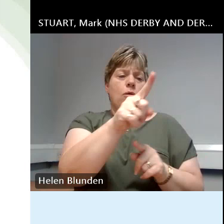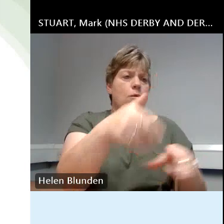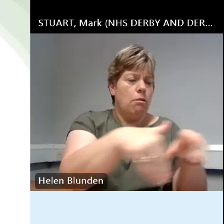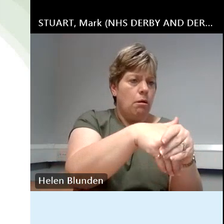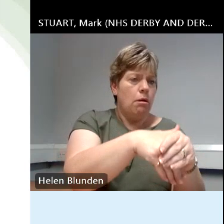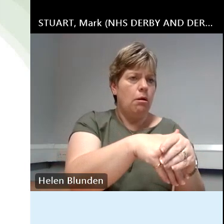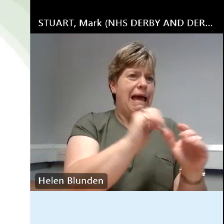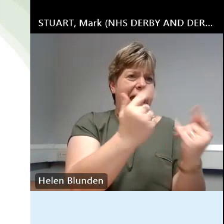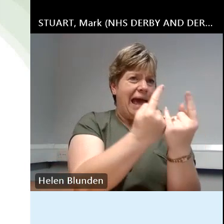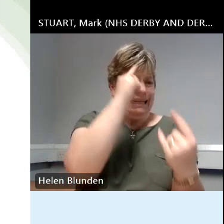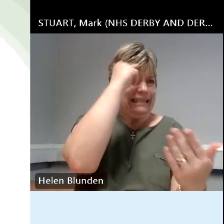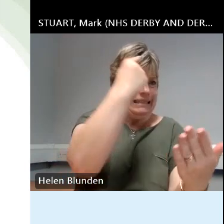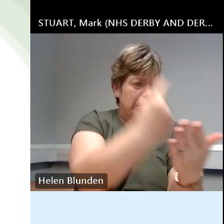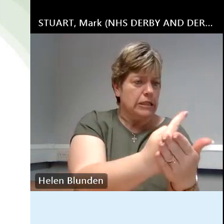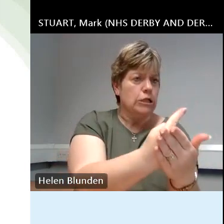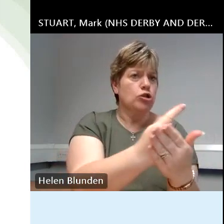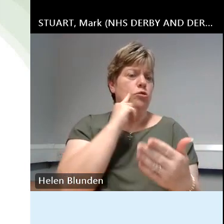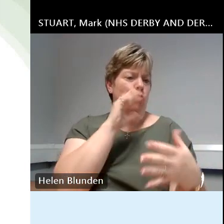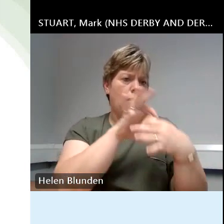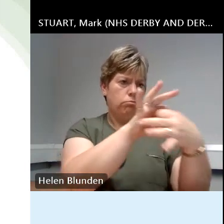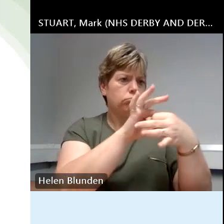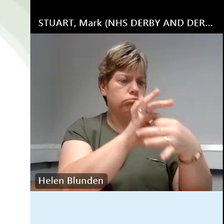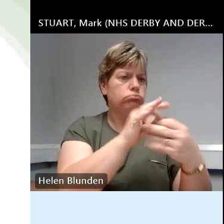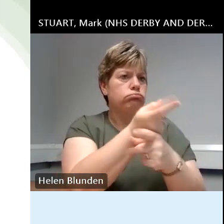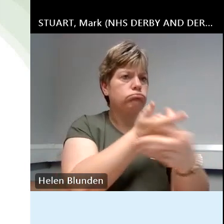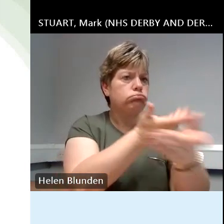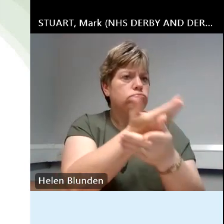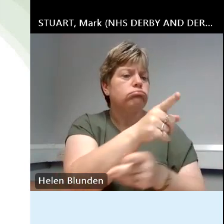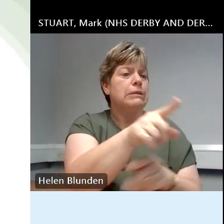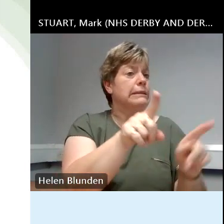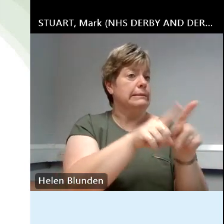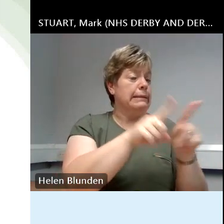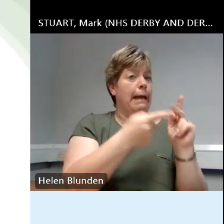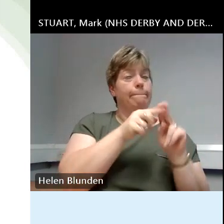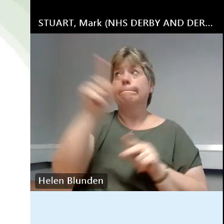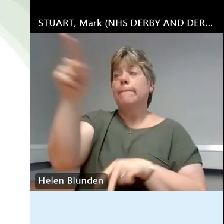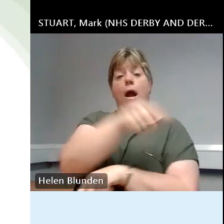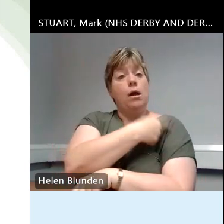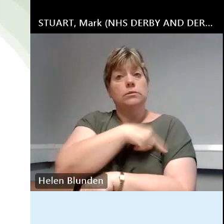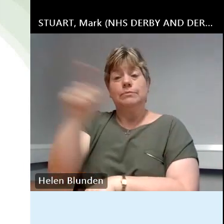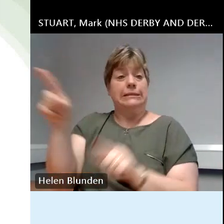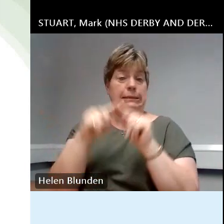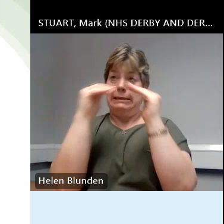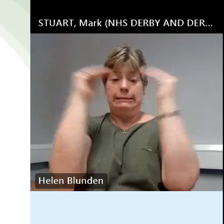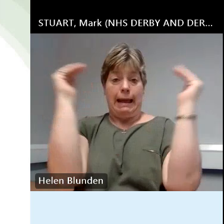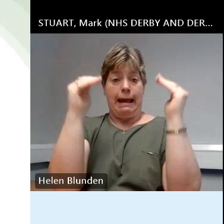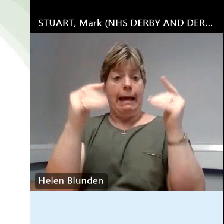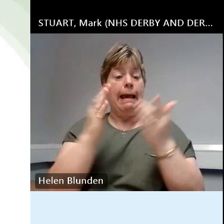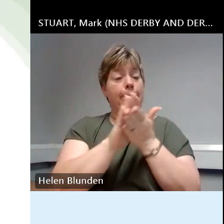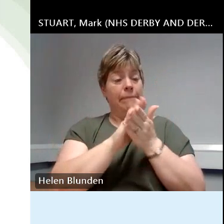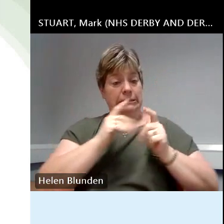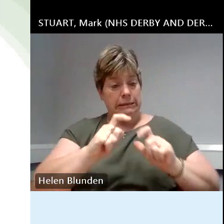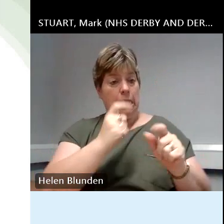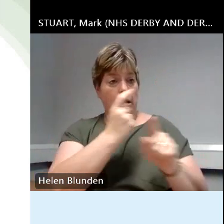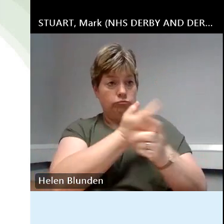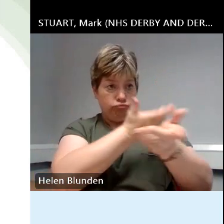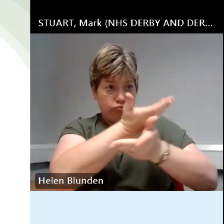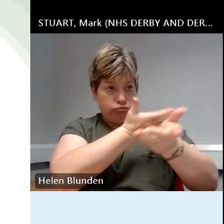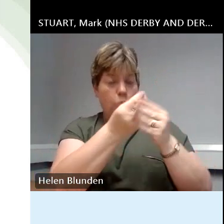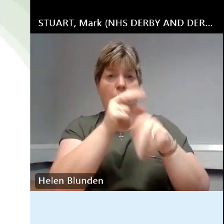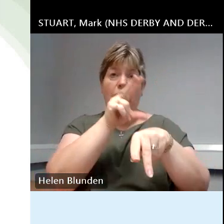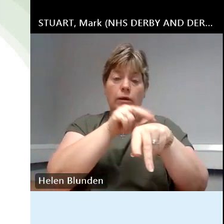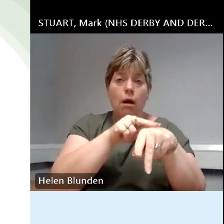care decisions whilst you're on that virtual ward, as you would if you were in a hospital. So it'd be an ongoing conversation with the